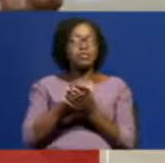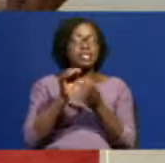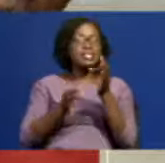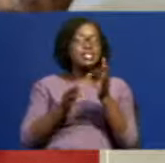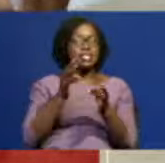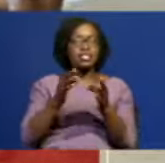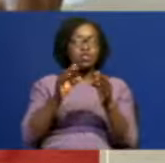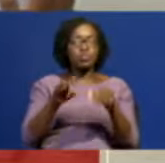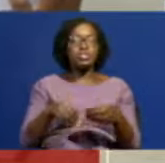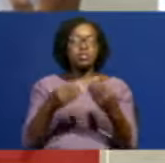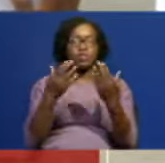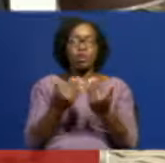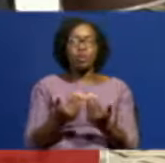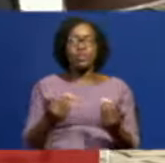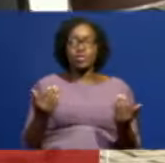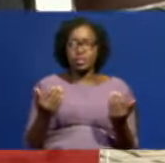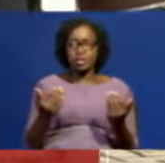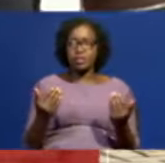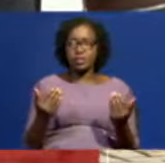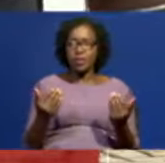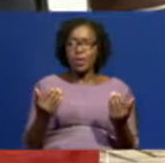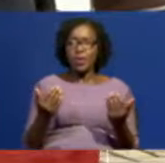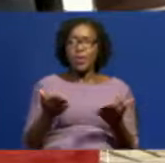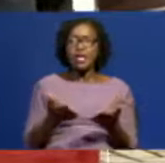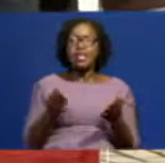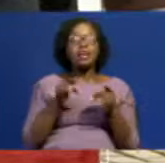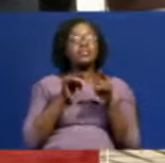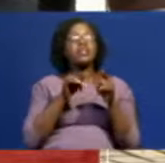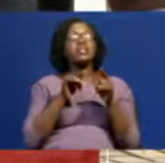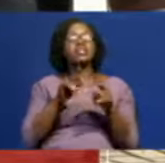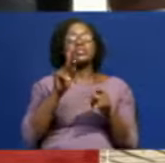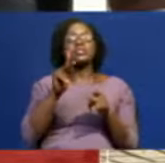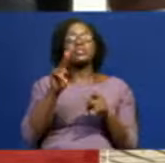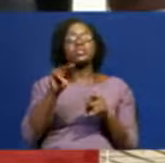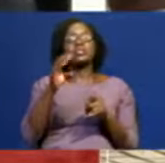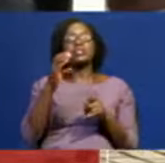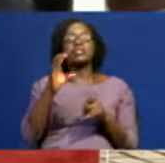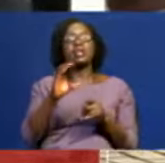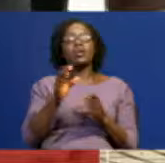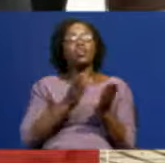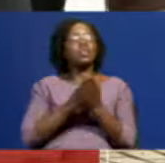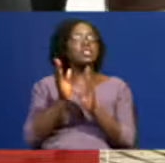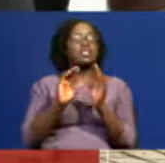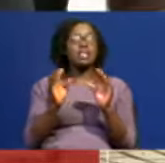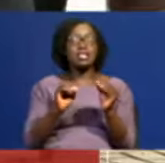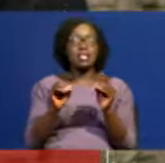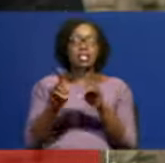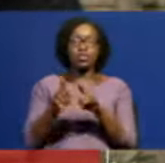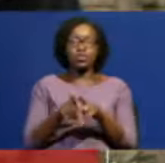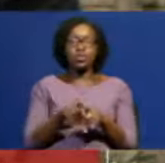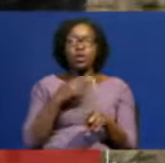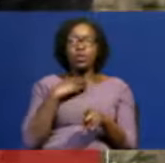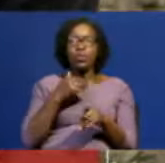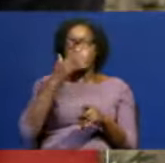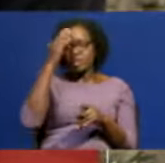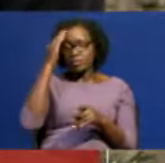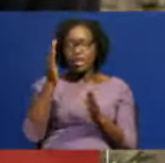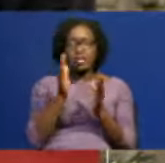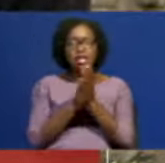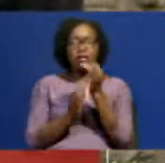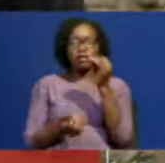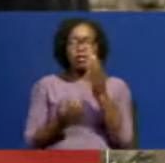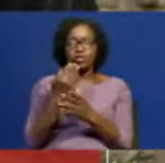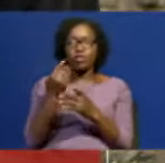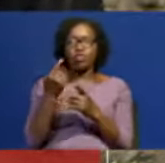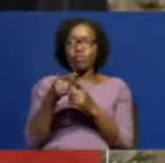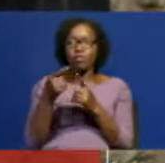be accorded to our children. Here they accused KNEC of dishonesty, while at the same time demanding that Monday's planned launch of Form